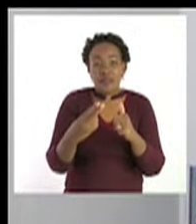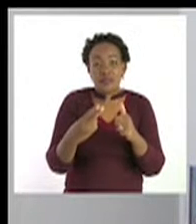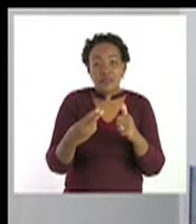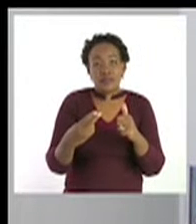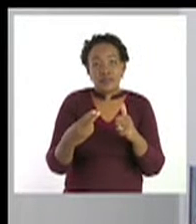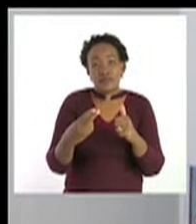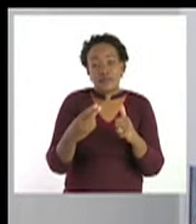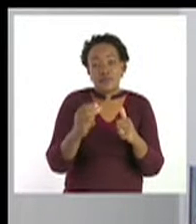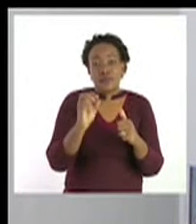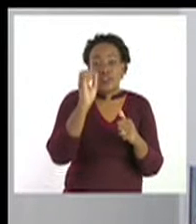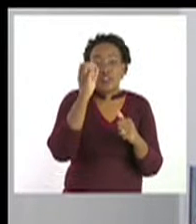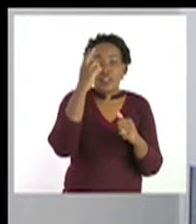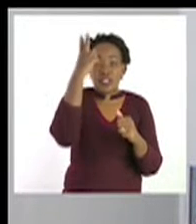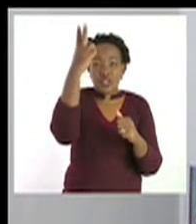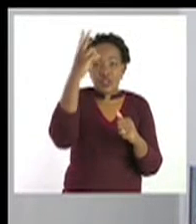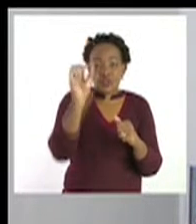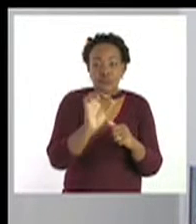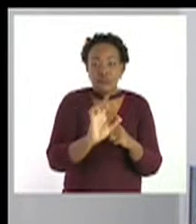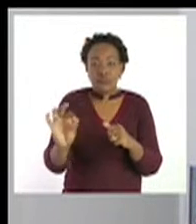4.